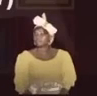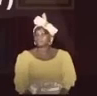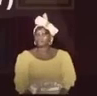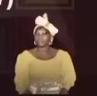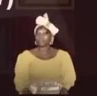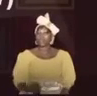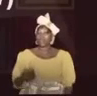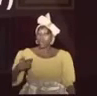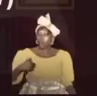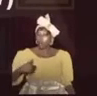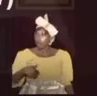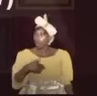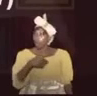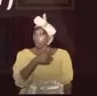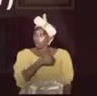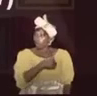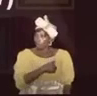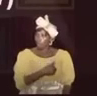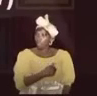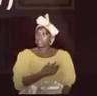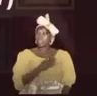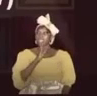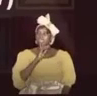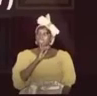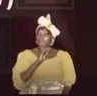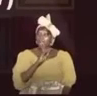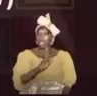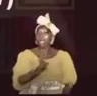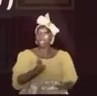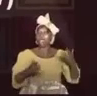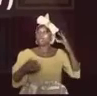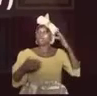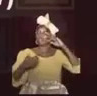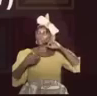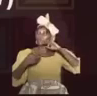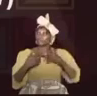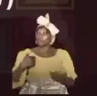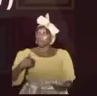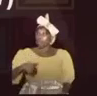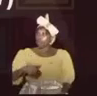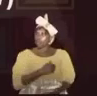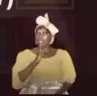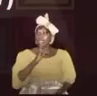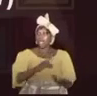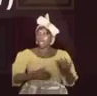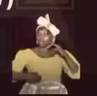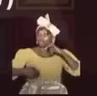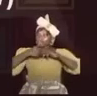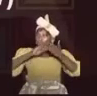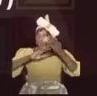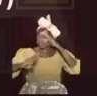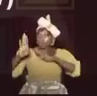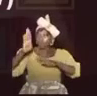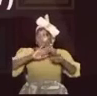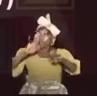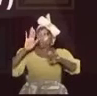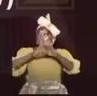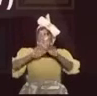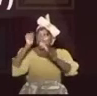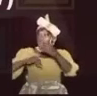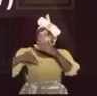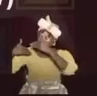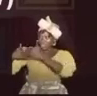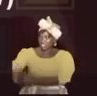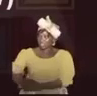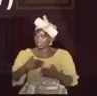verse 8. If you can see it, please, I request that we read together. Ready? One, two, go. We are troubled on every